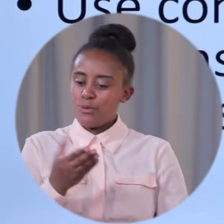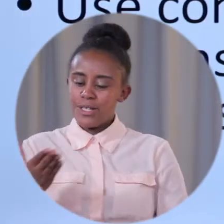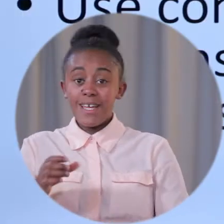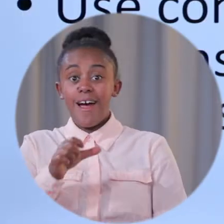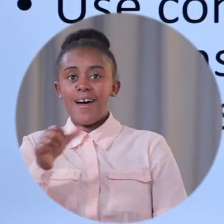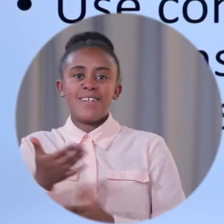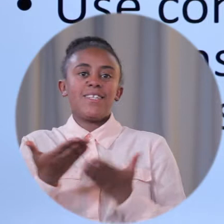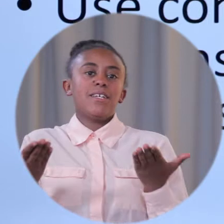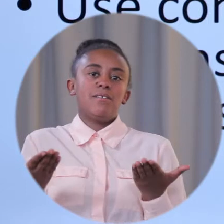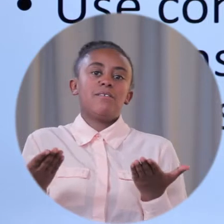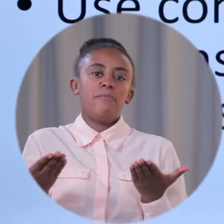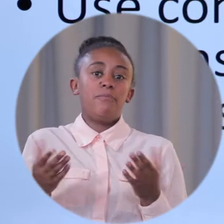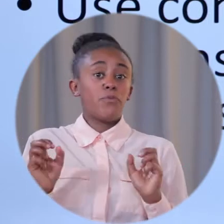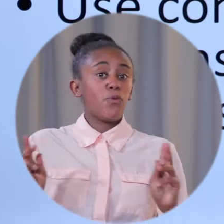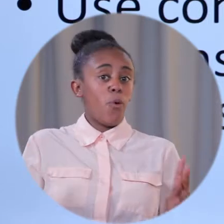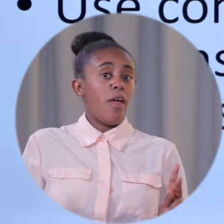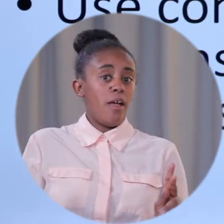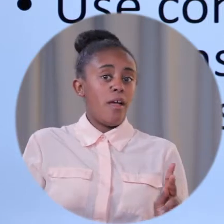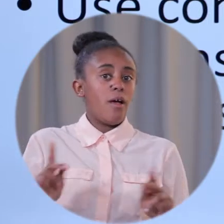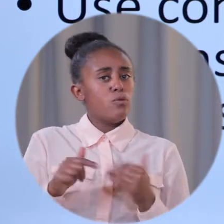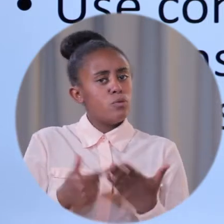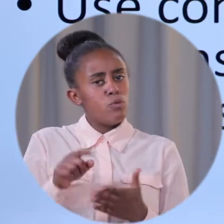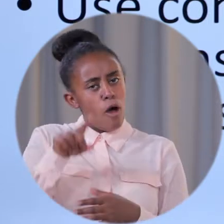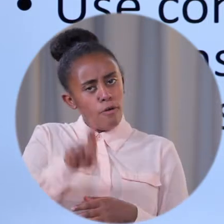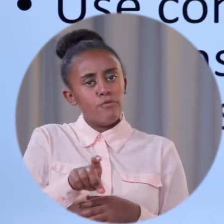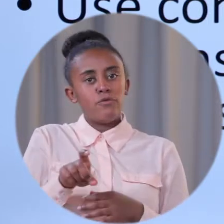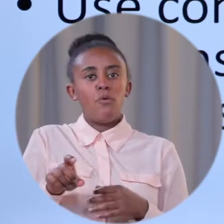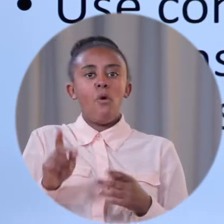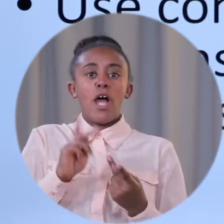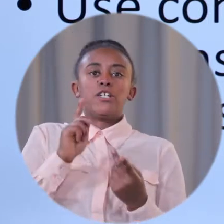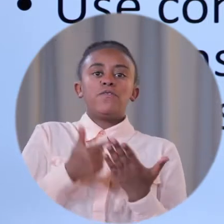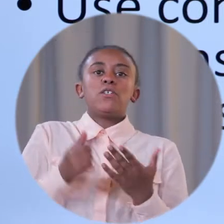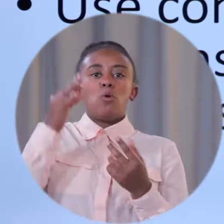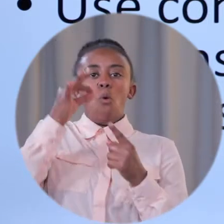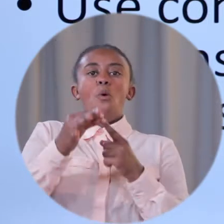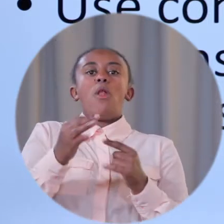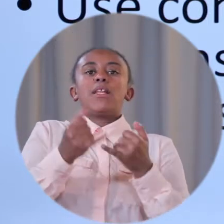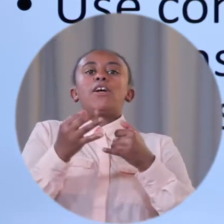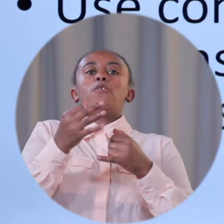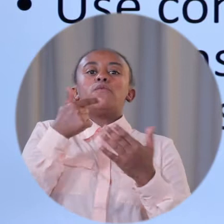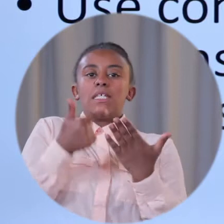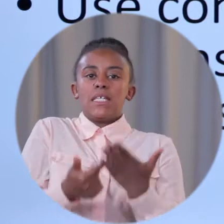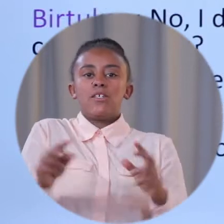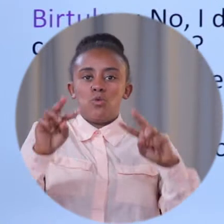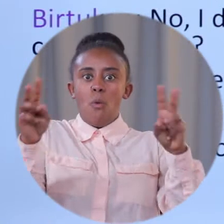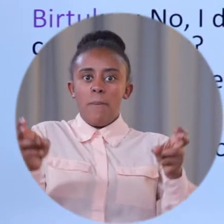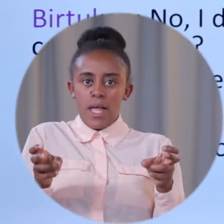things. Okay, so you have to achieve this goal at the end of this topic.